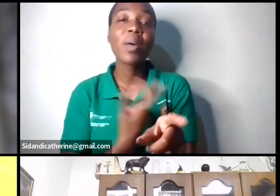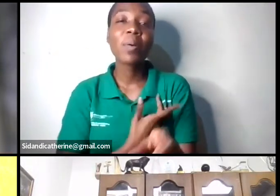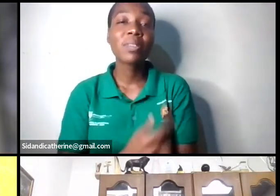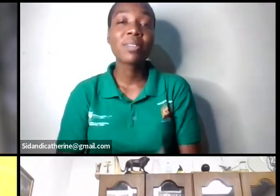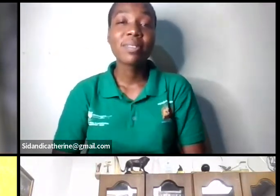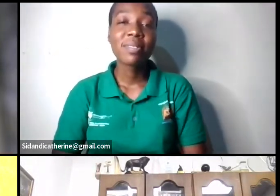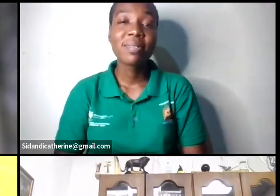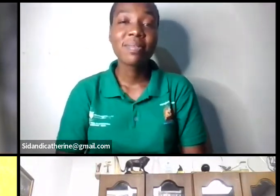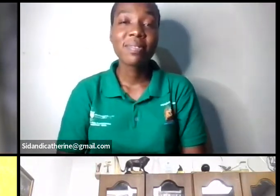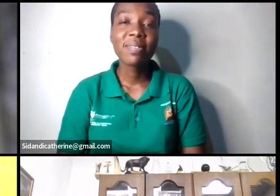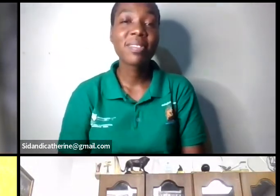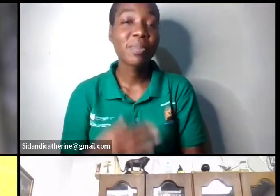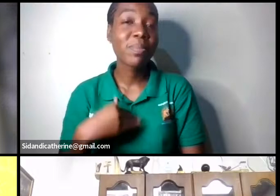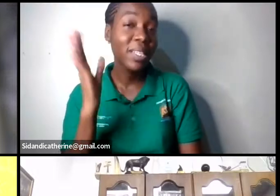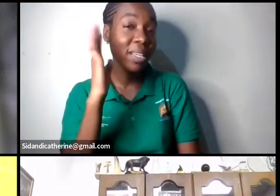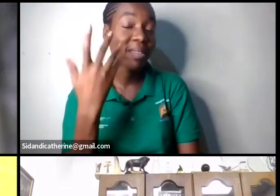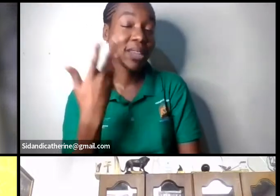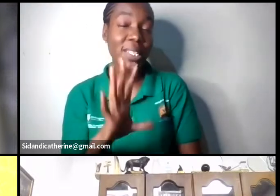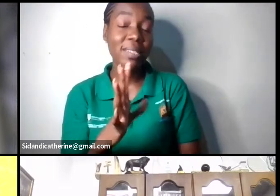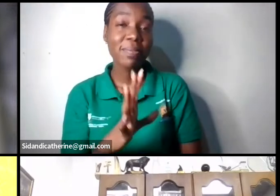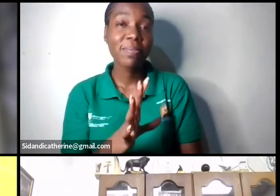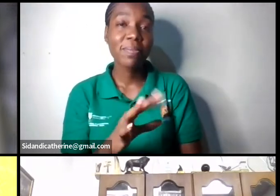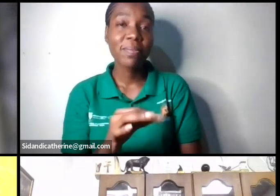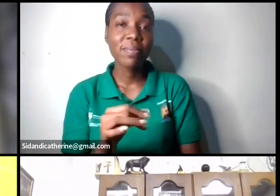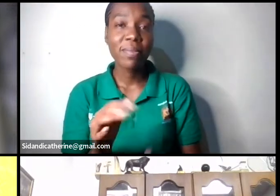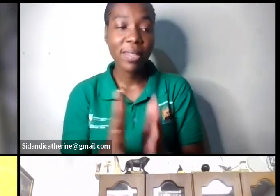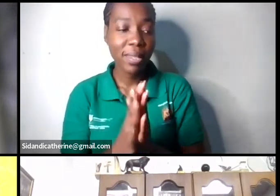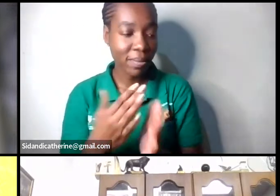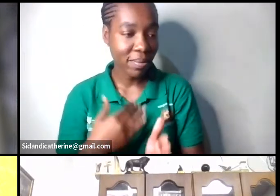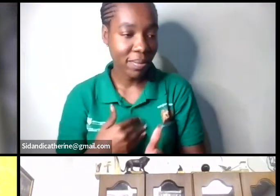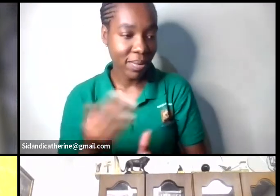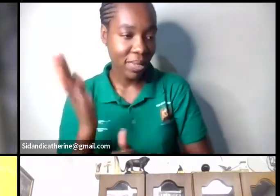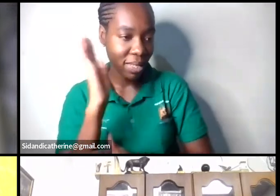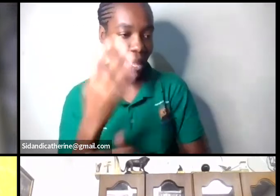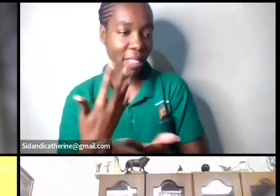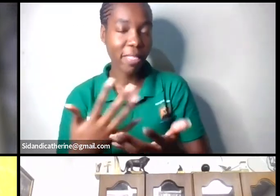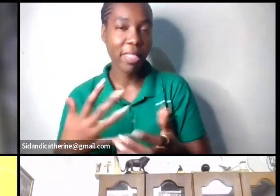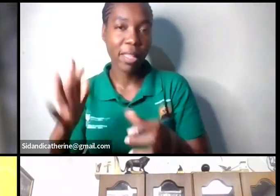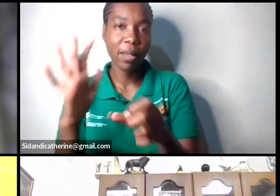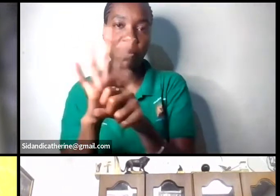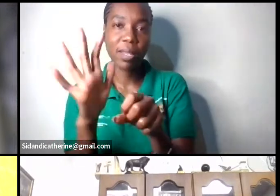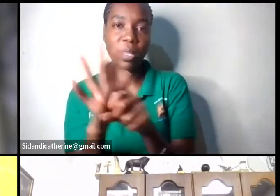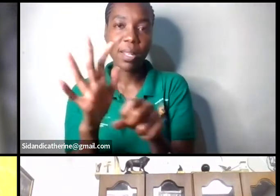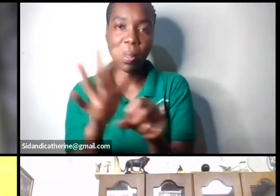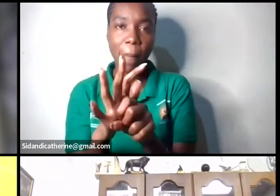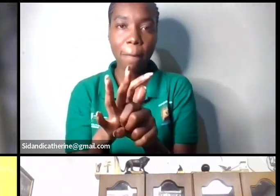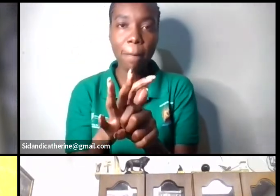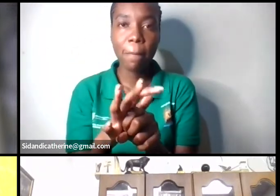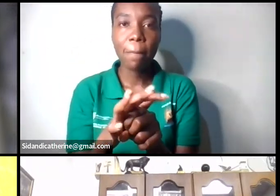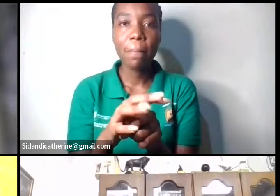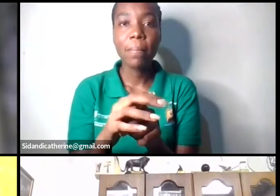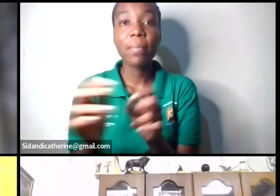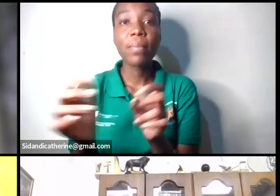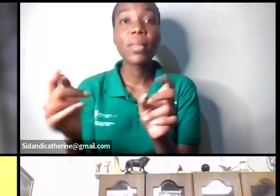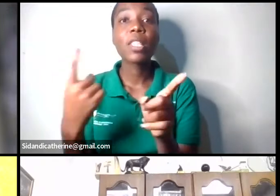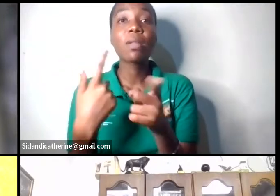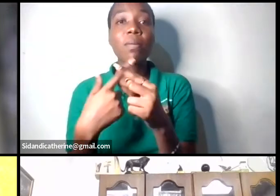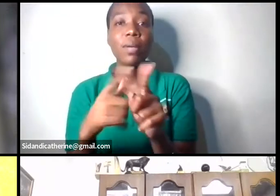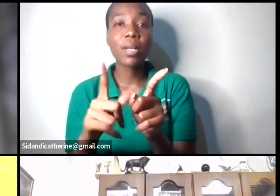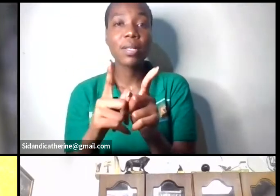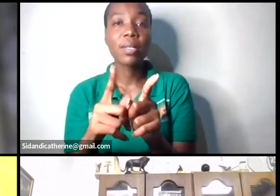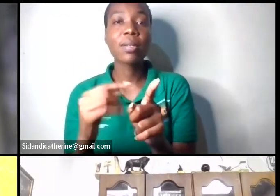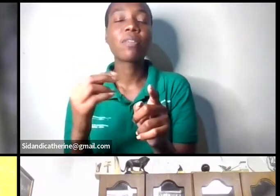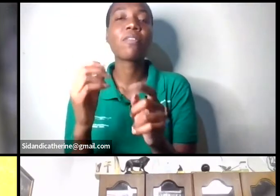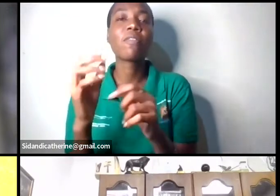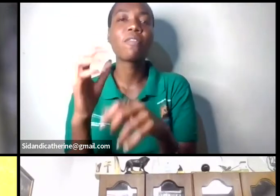I hear you. I've actually been hearing a lot of what is being said. Unfortunately, I couldn't put this